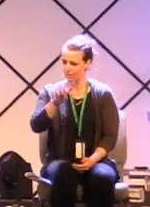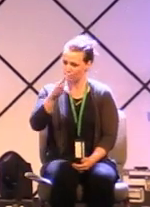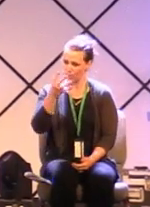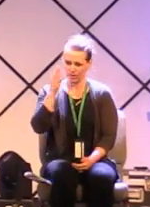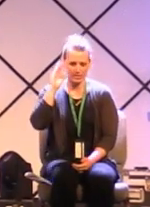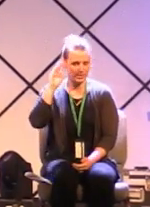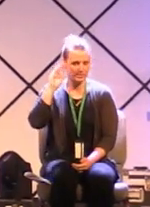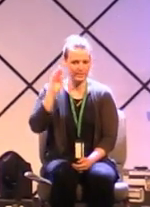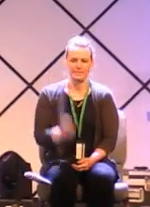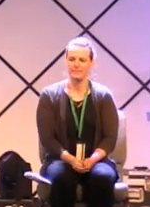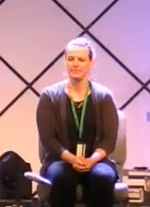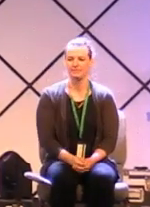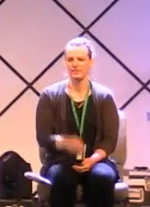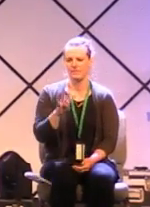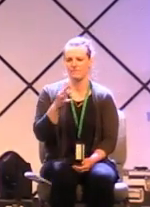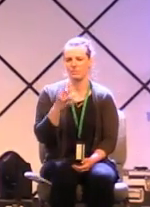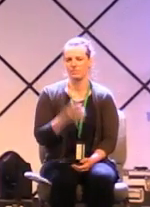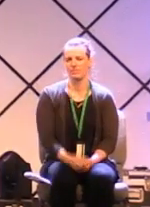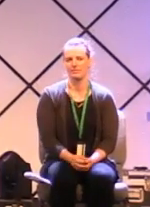puppy.